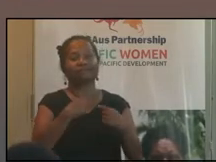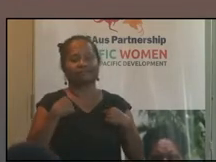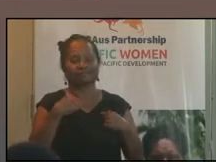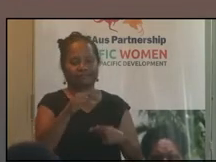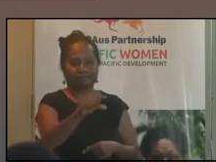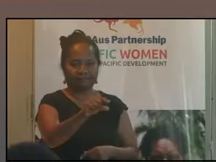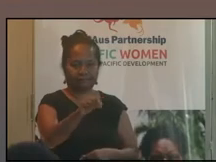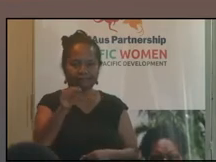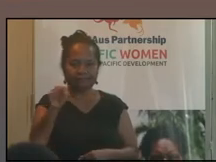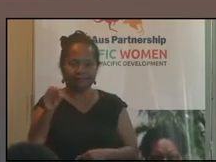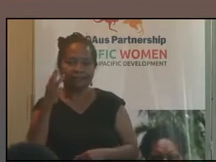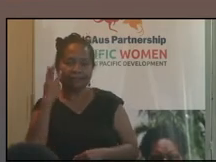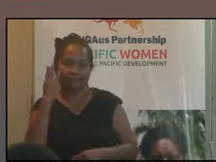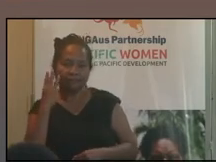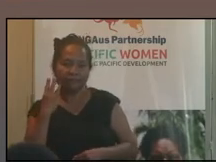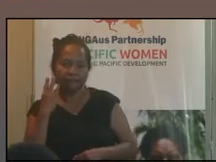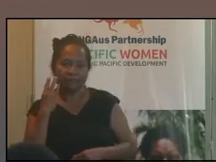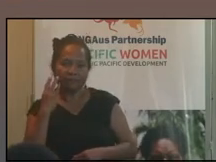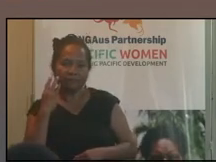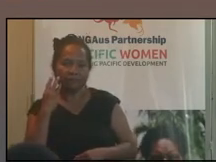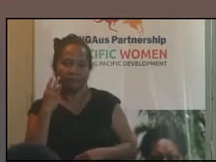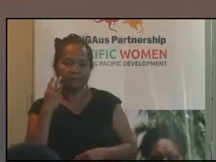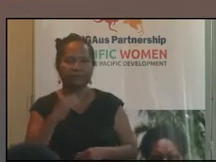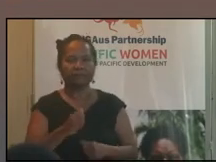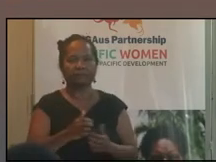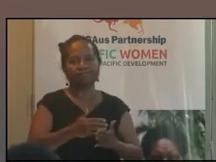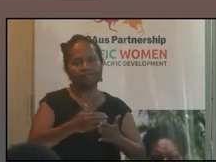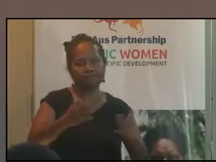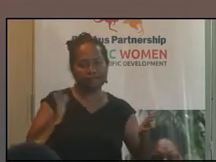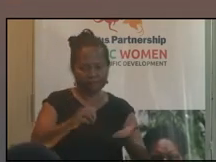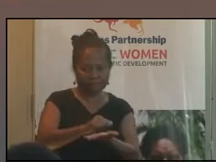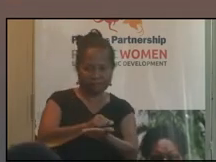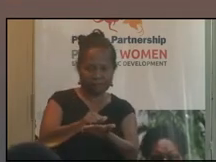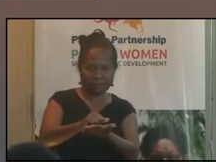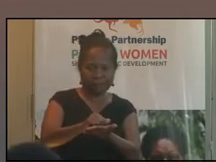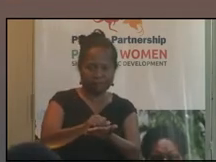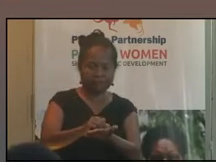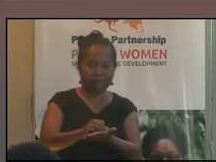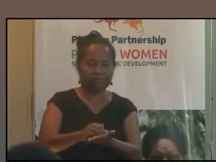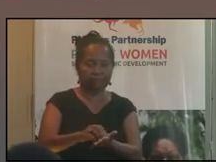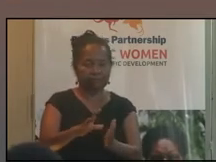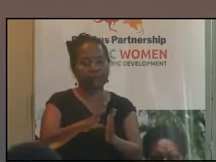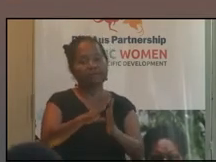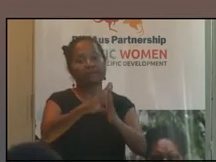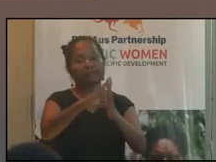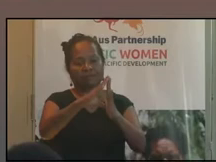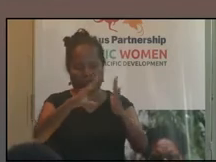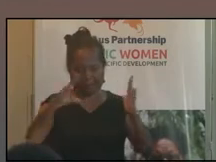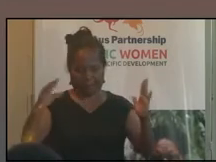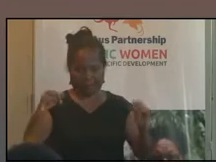amongst the women with the highest number of votes, in PNG, women will still be eligible to